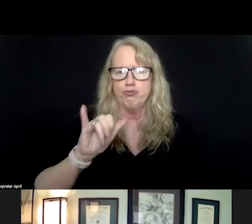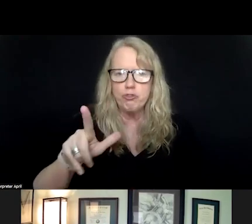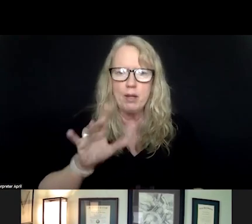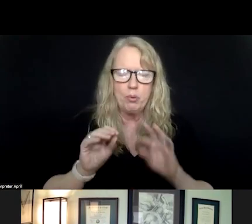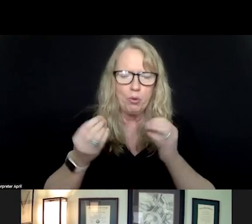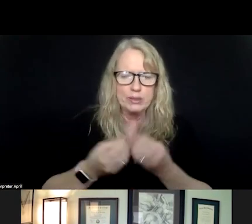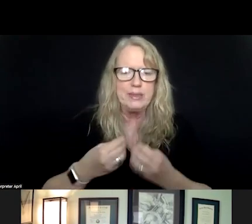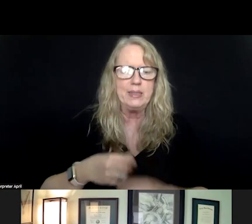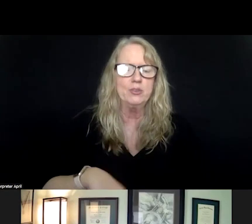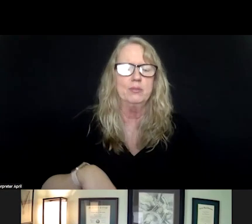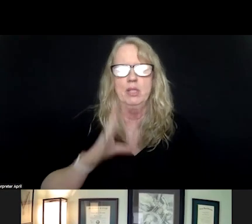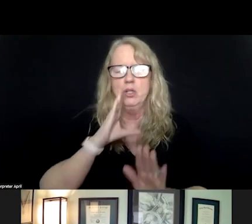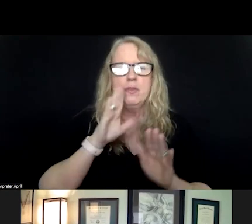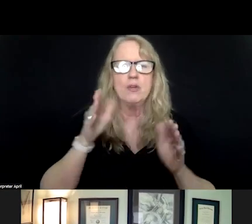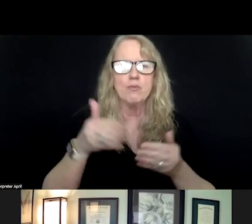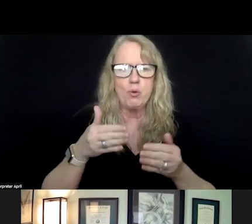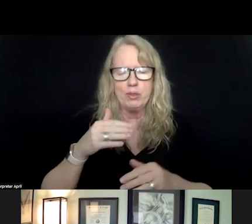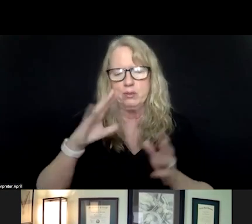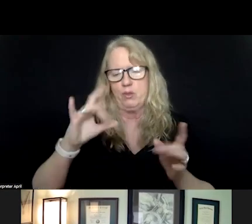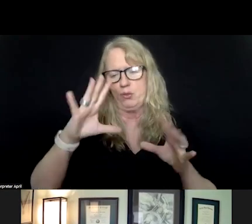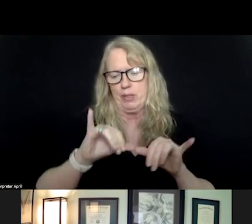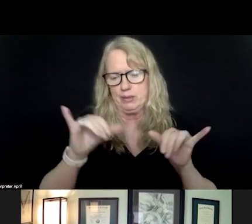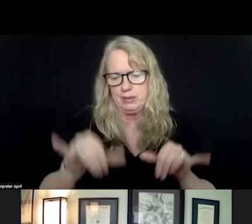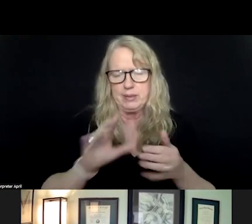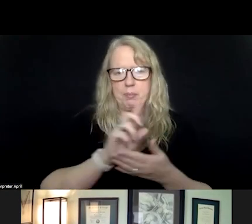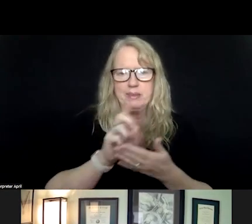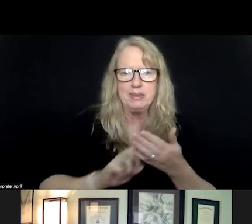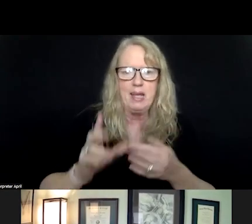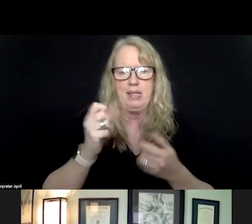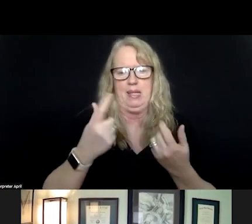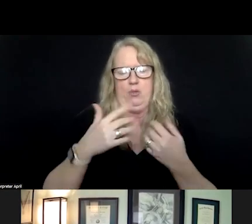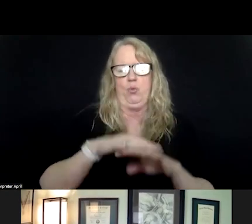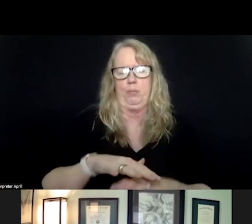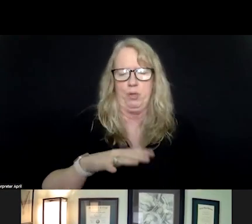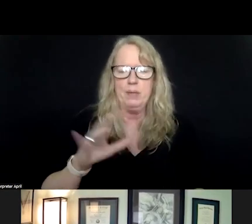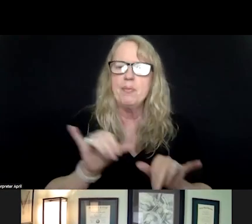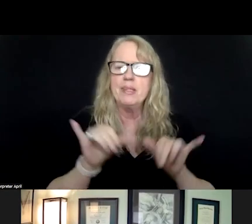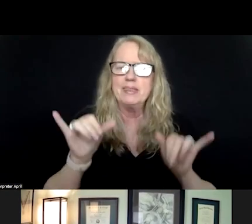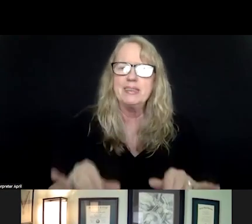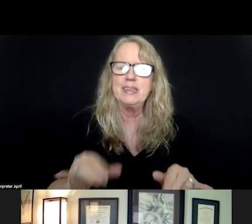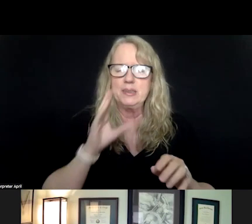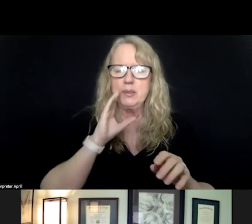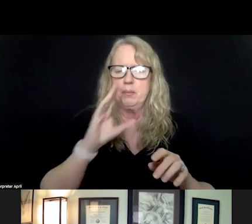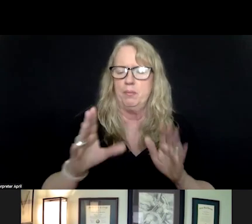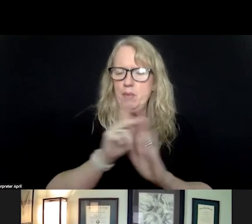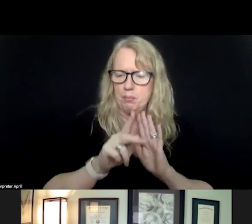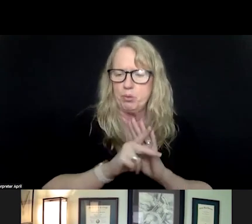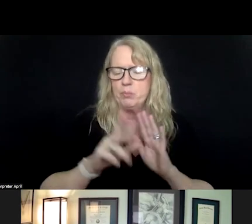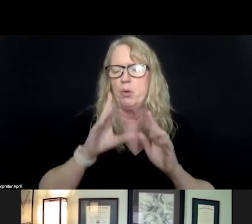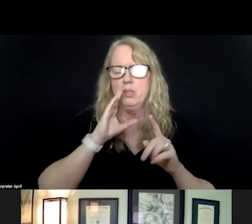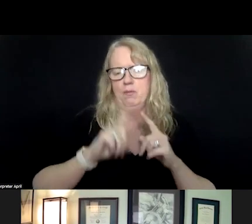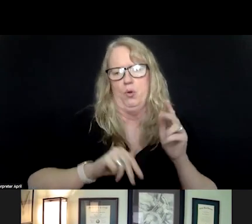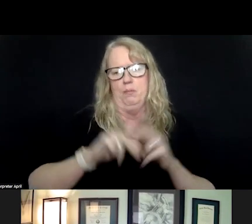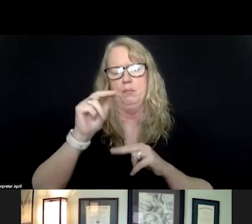organizations focused on crisis systems design and incorporating systems engineering principles in building out